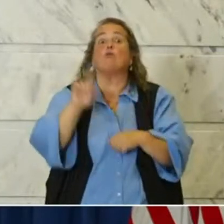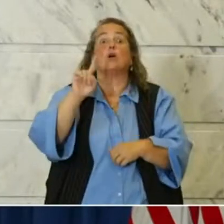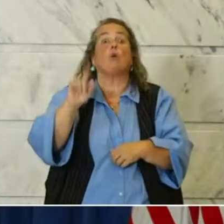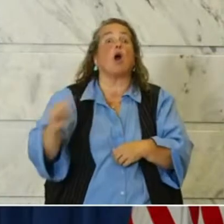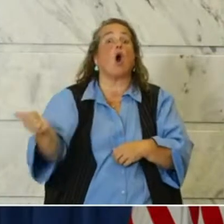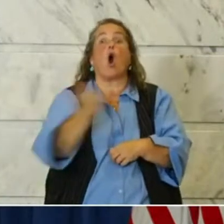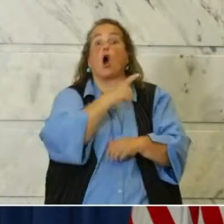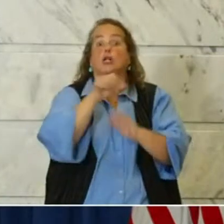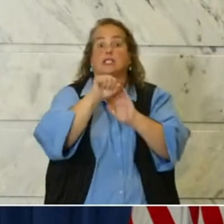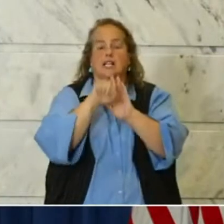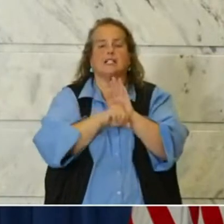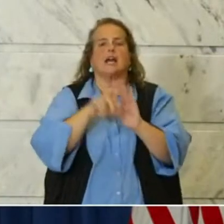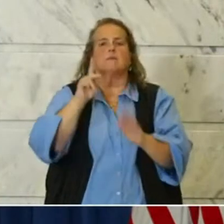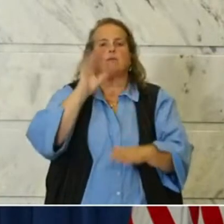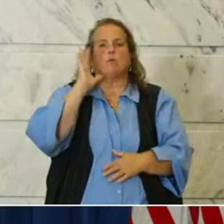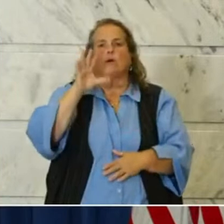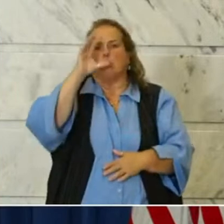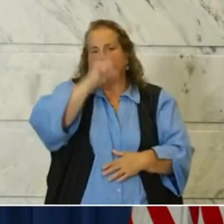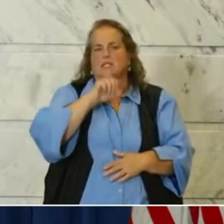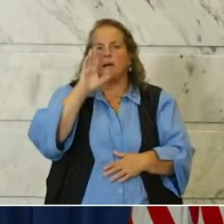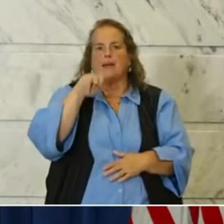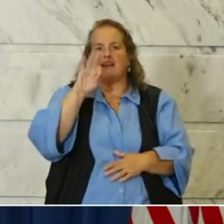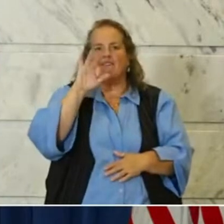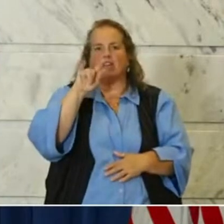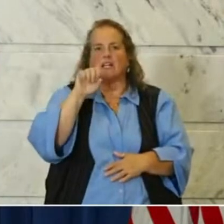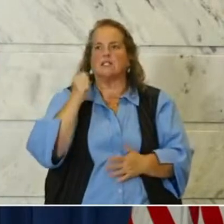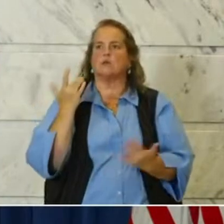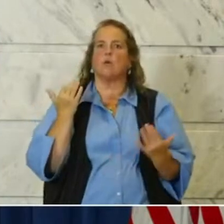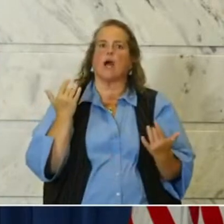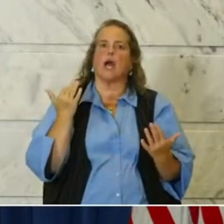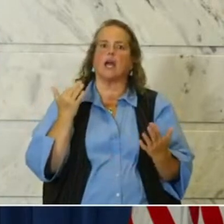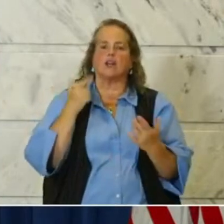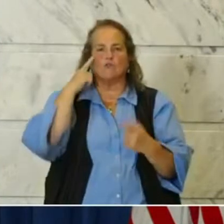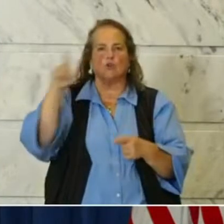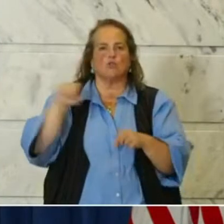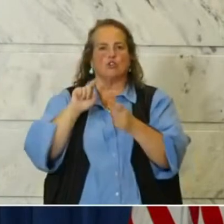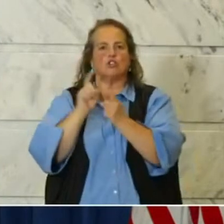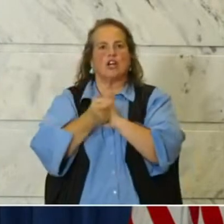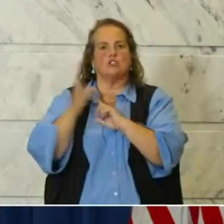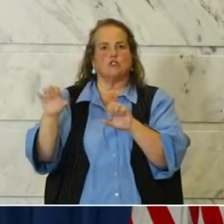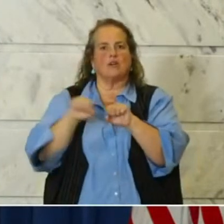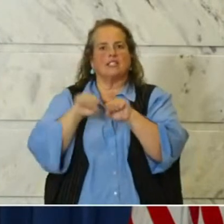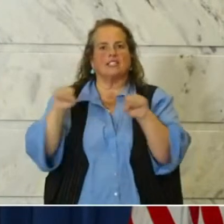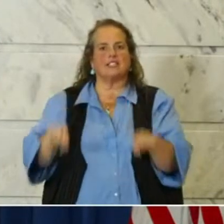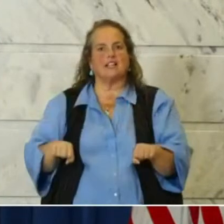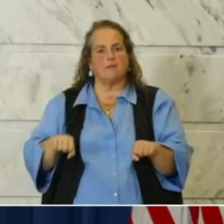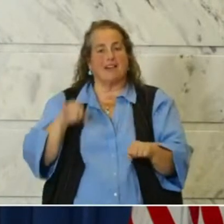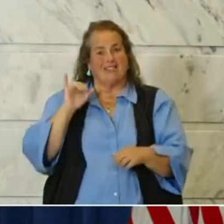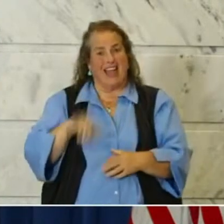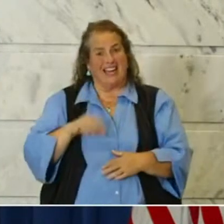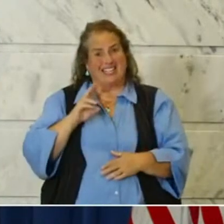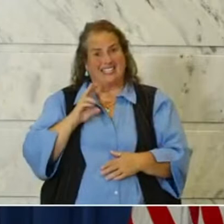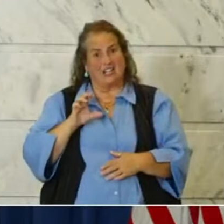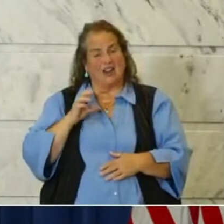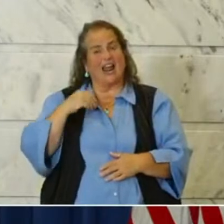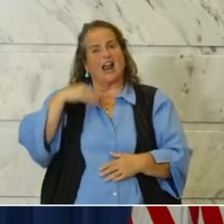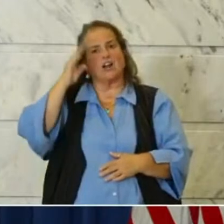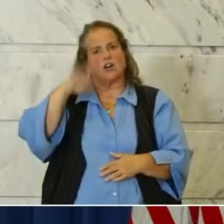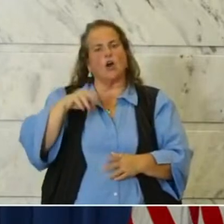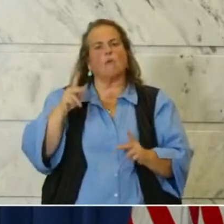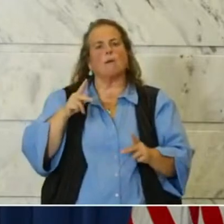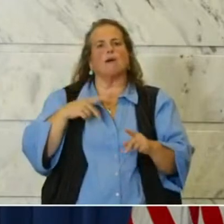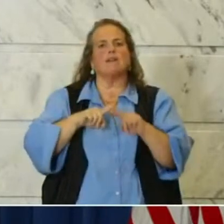during that. And that would be a nightmare, and we are not the only state. That's $600, and I know different folks have